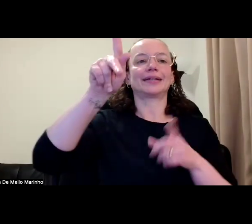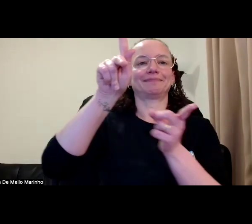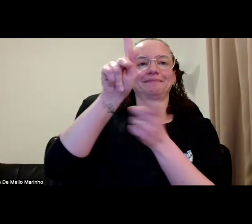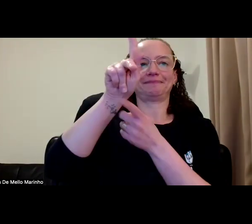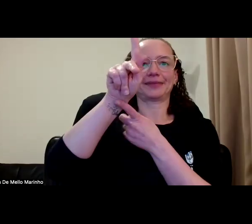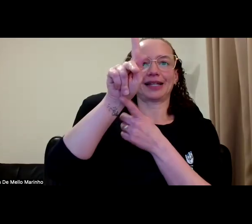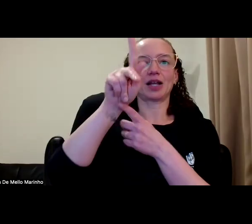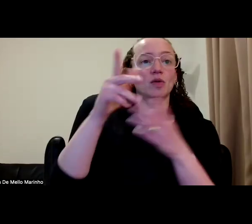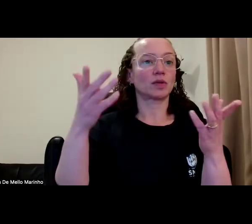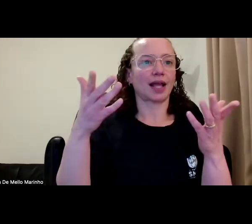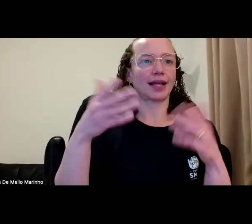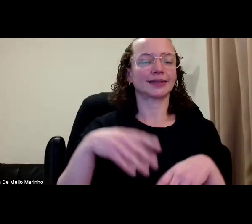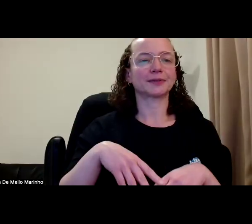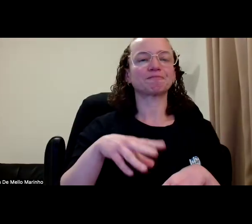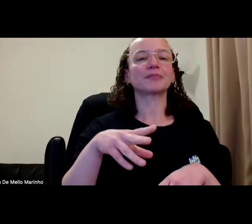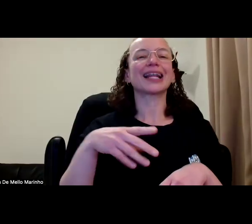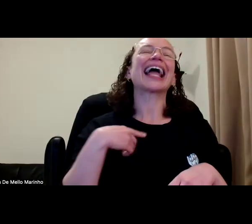pick flossing.